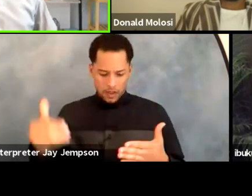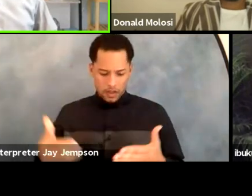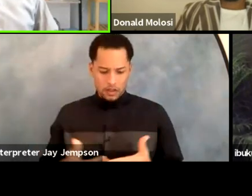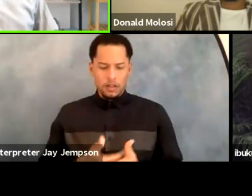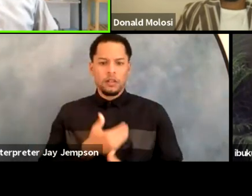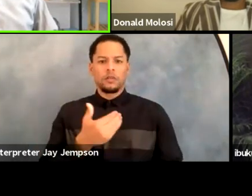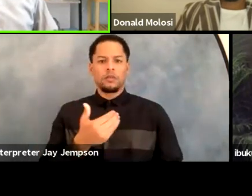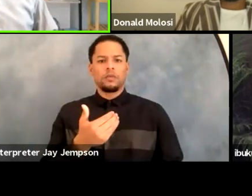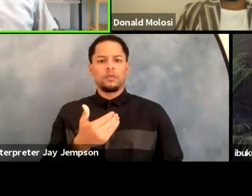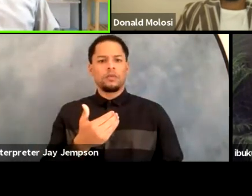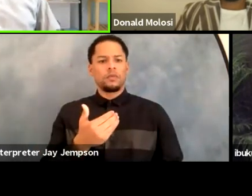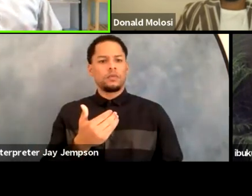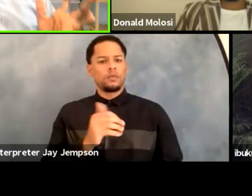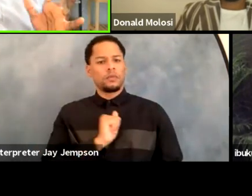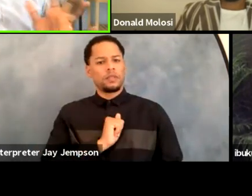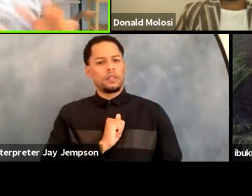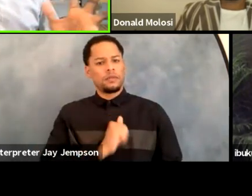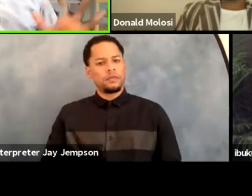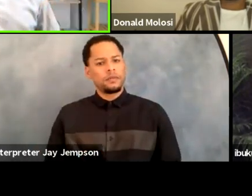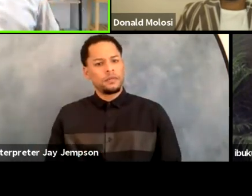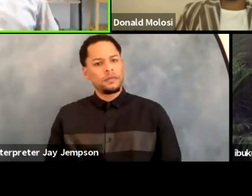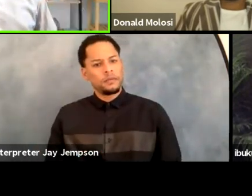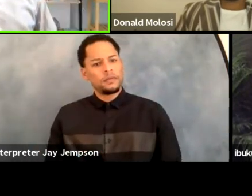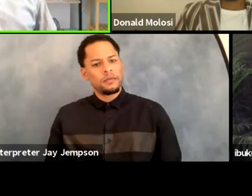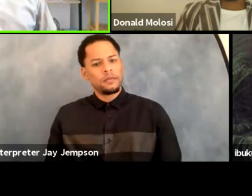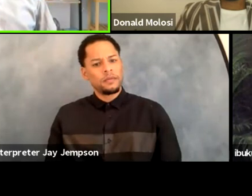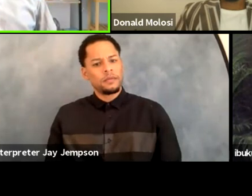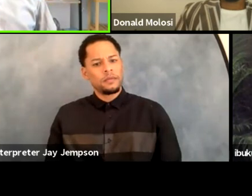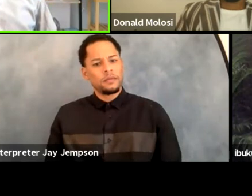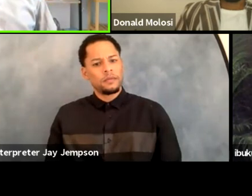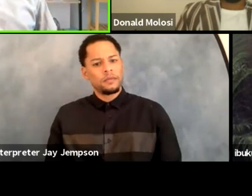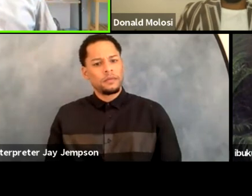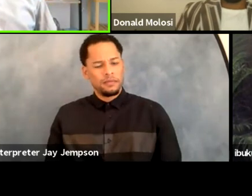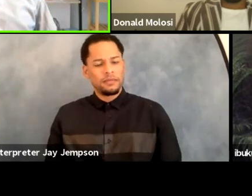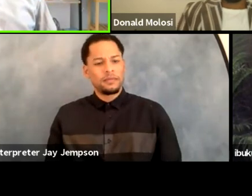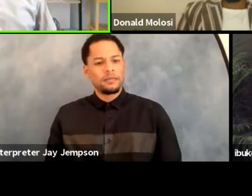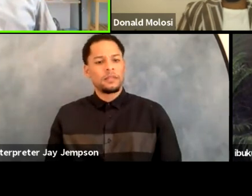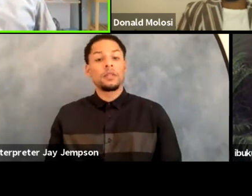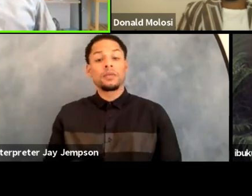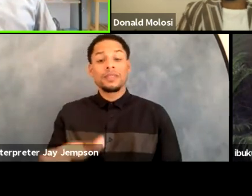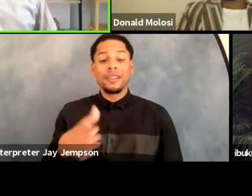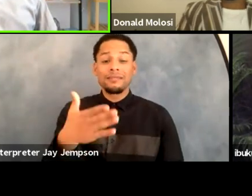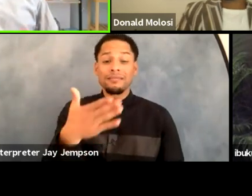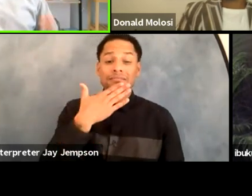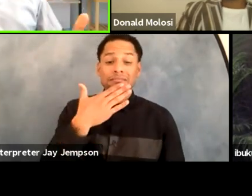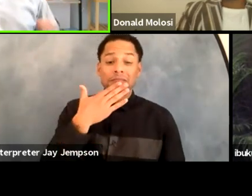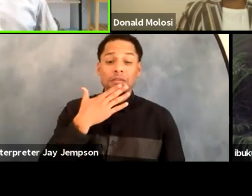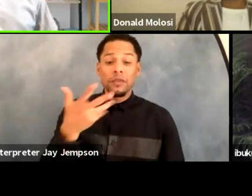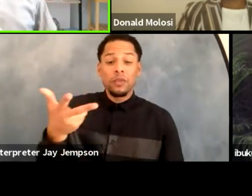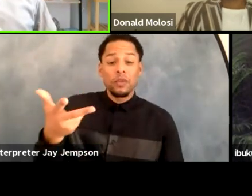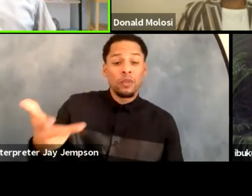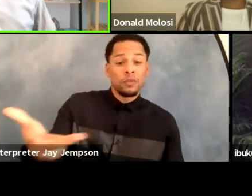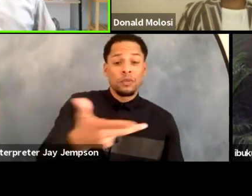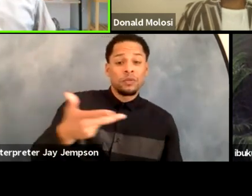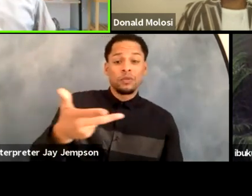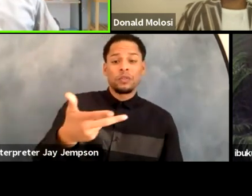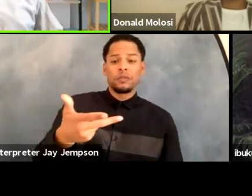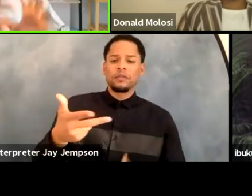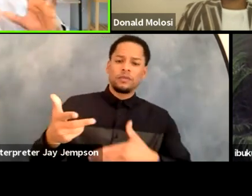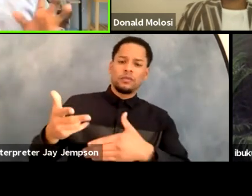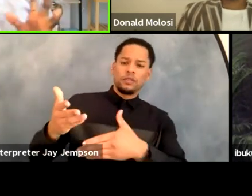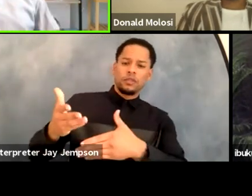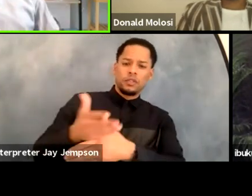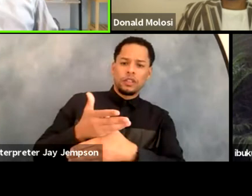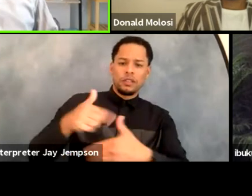them. But I just want to say thank you to the three of you for taking the time to share the space with me today. It's been